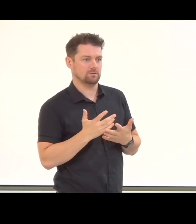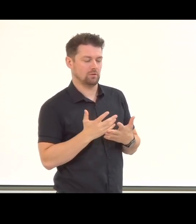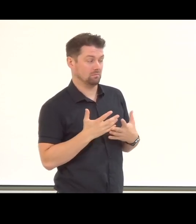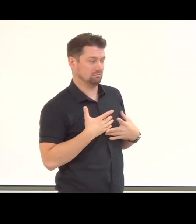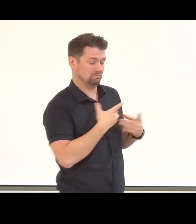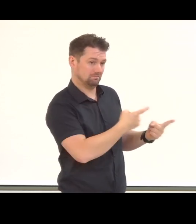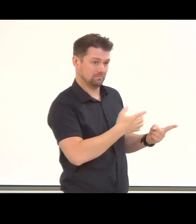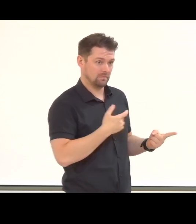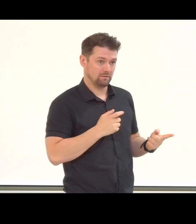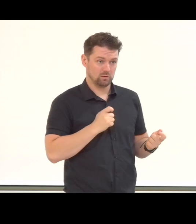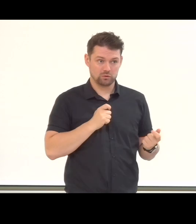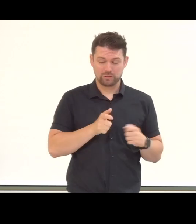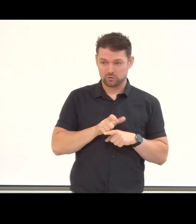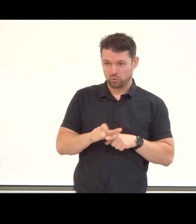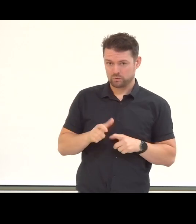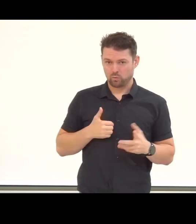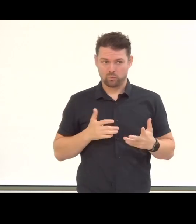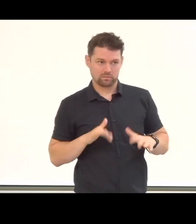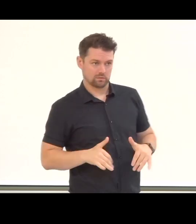sure is necessarily worth it.